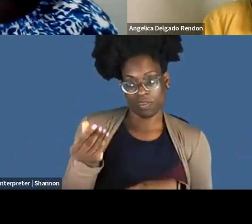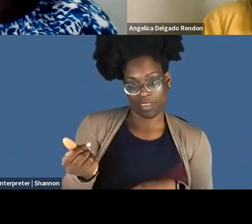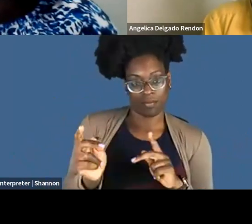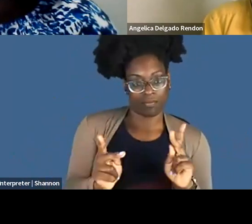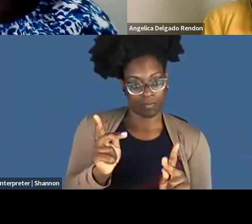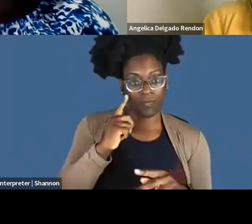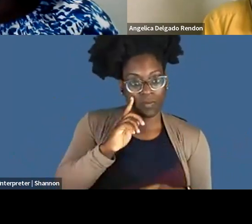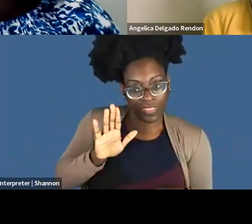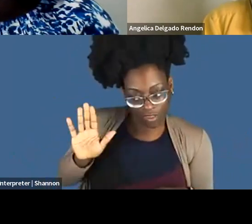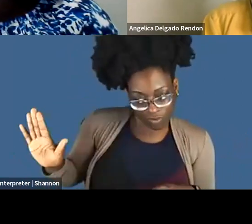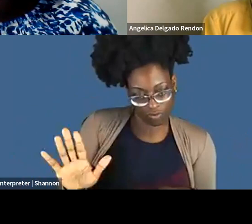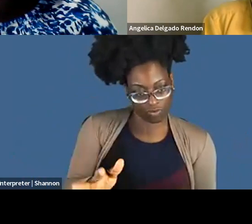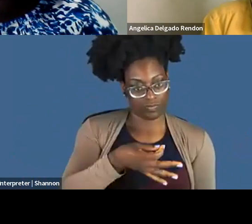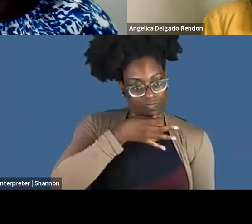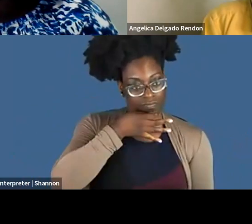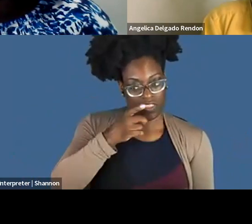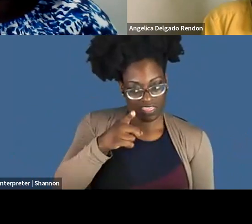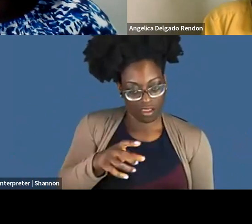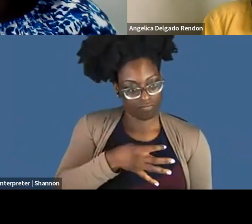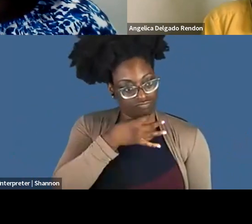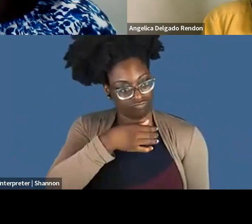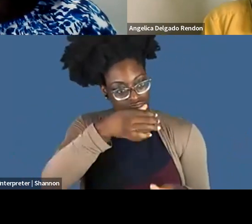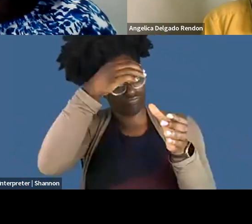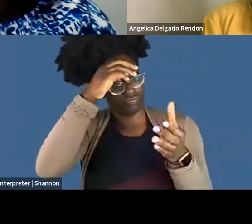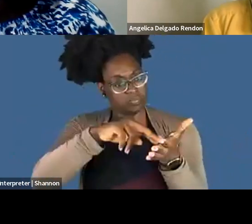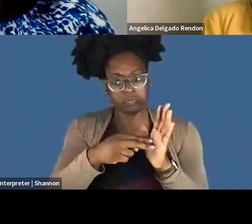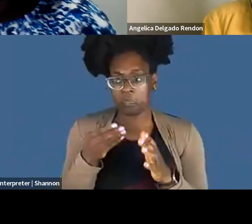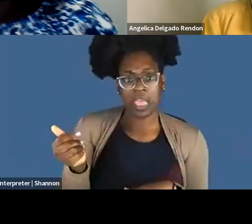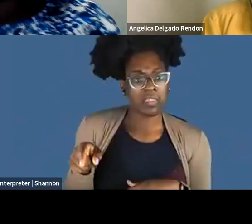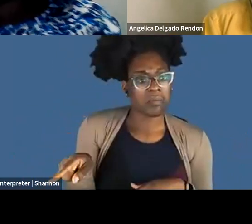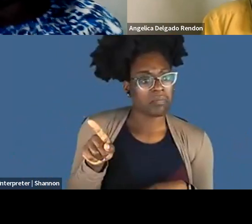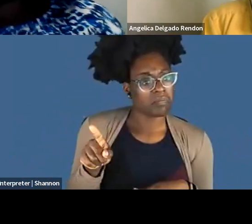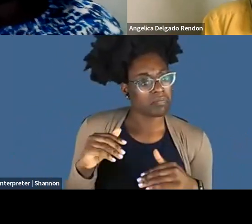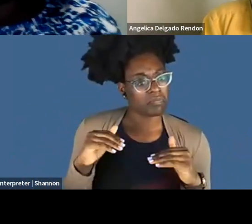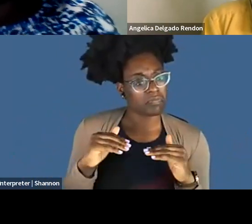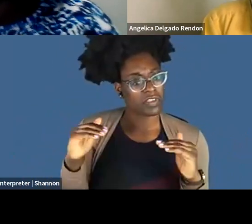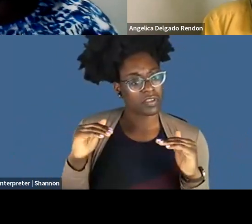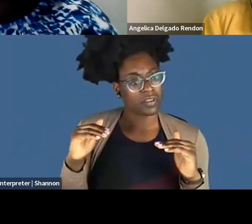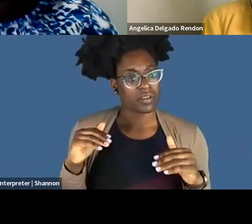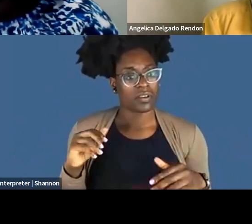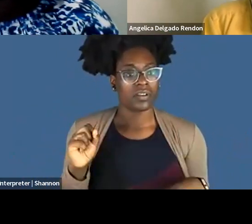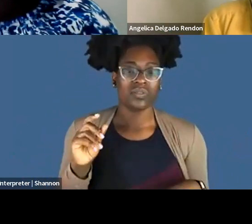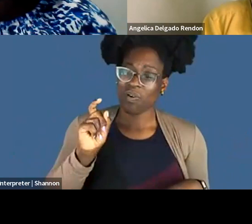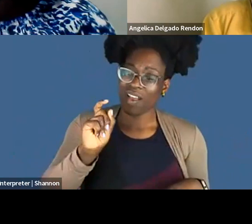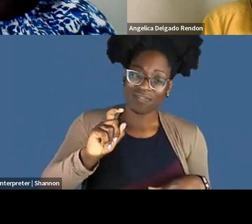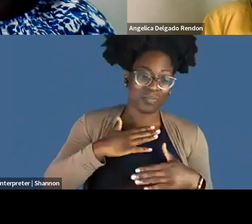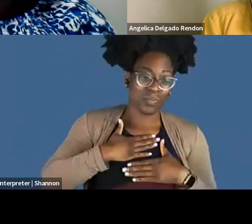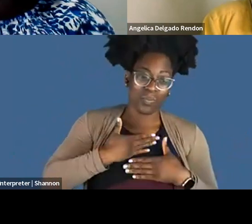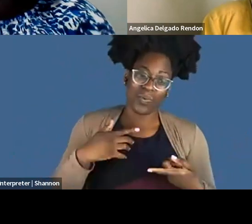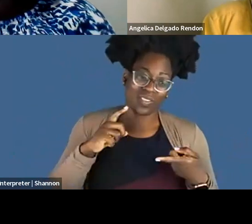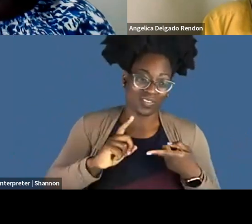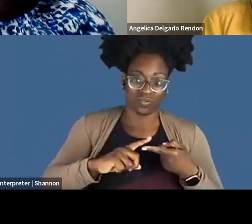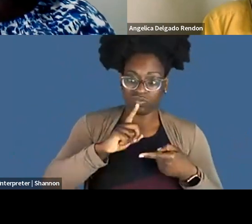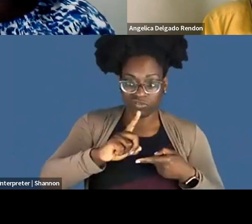how to partner with community agencies around their areas of expertise. I think